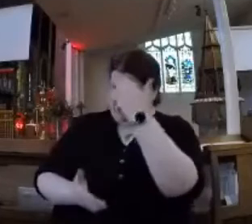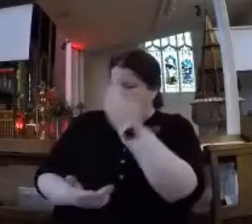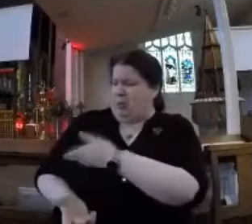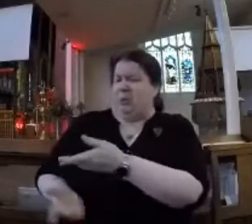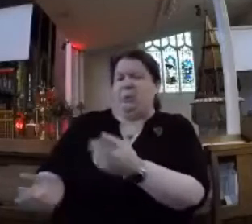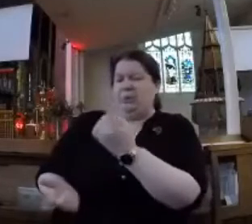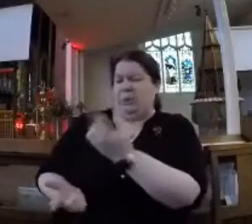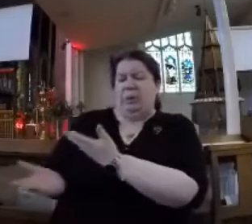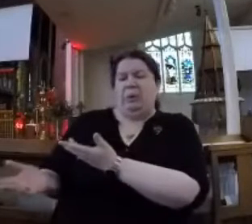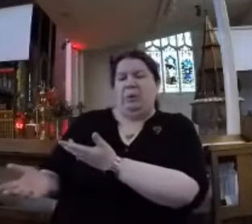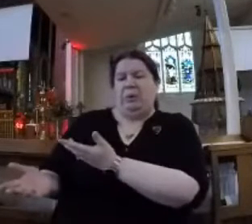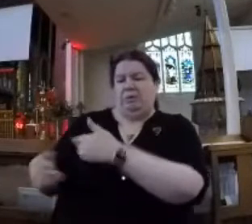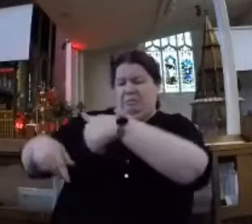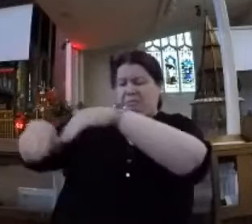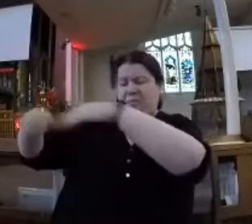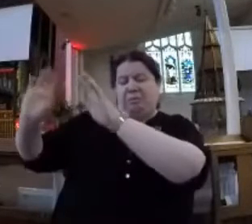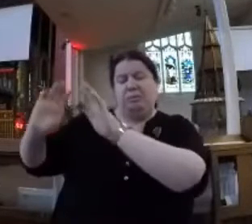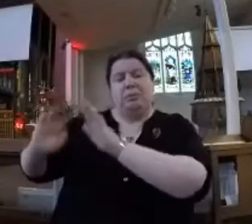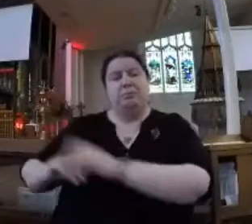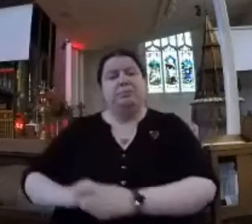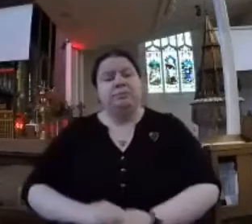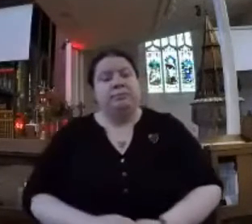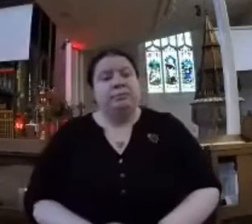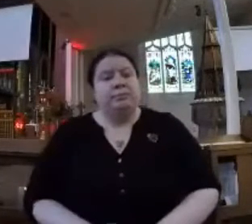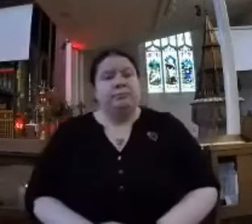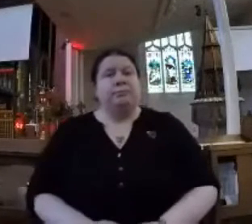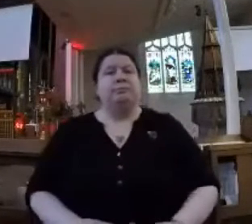you. Away from me, you evildoers.'"